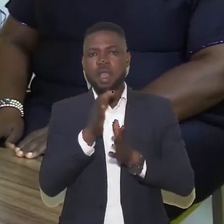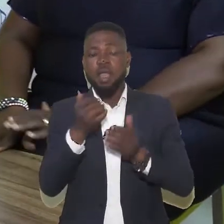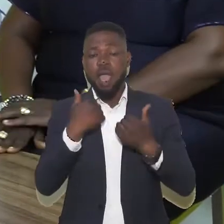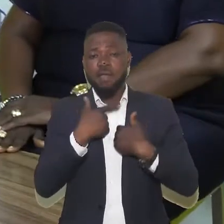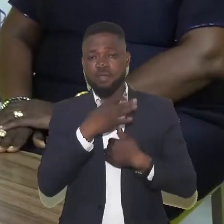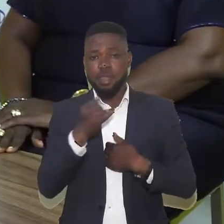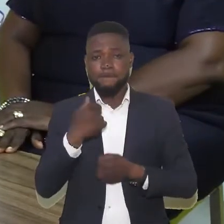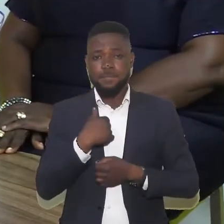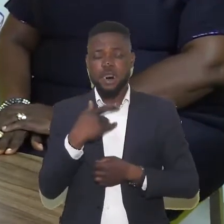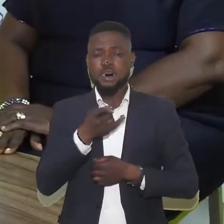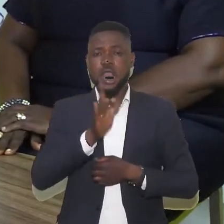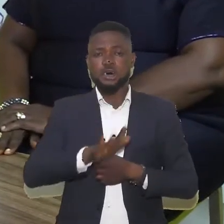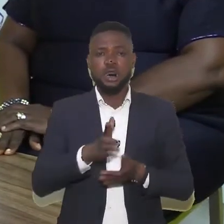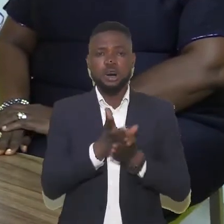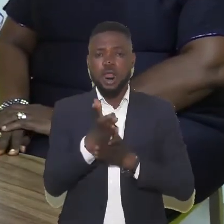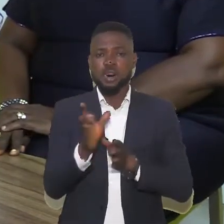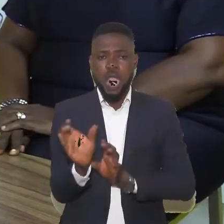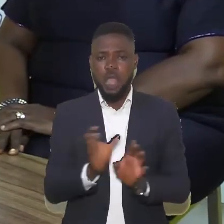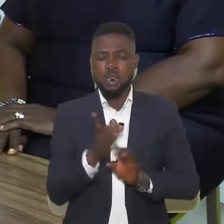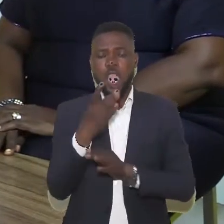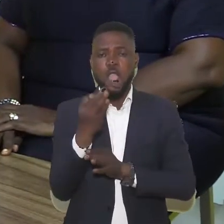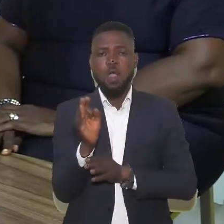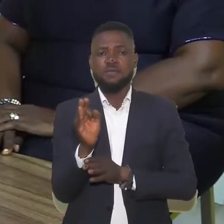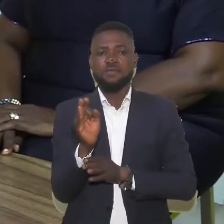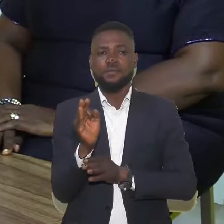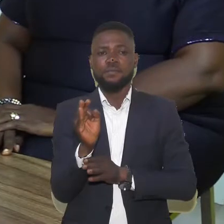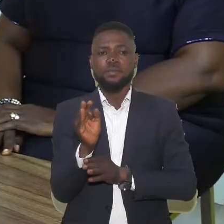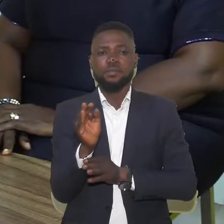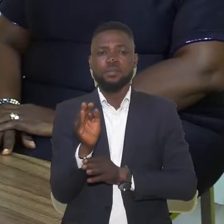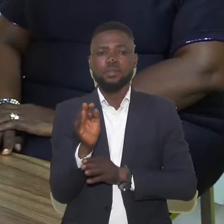me. The Child Rights Act of